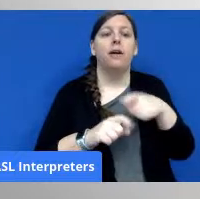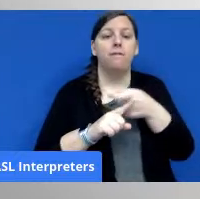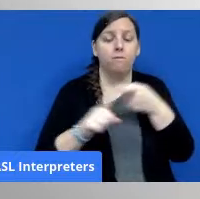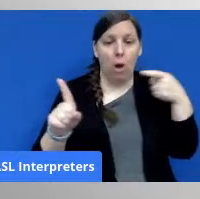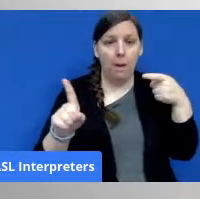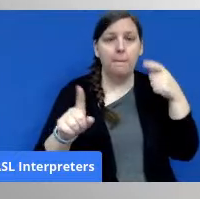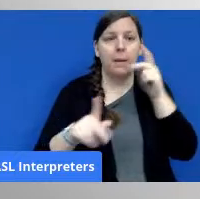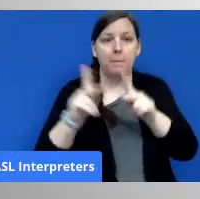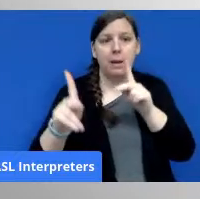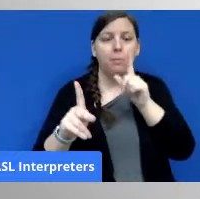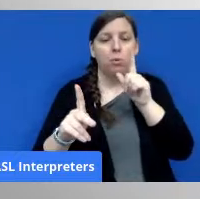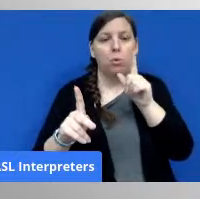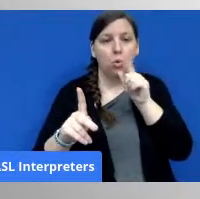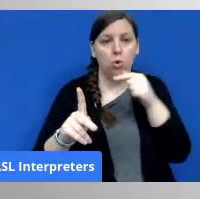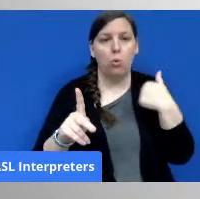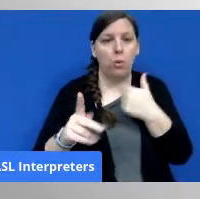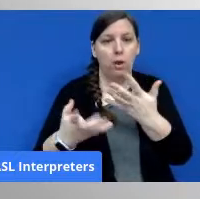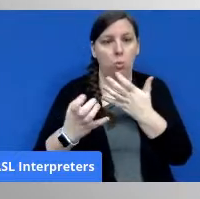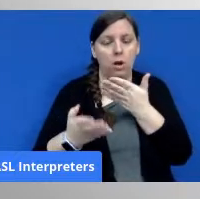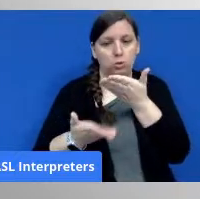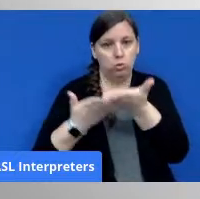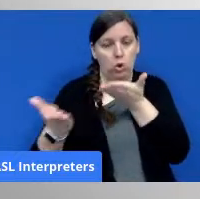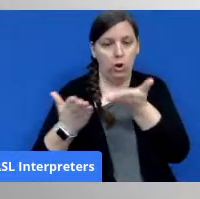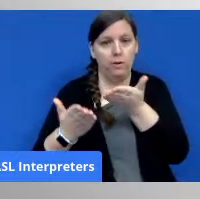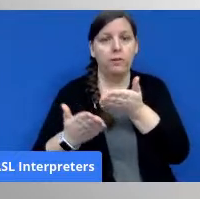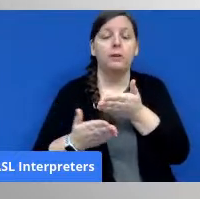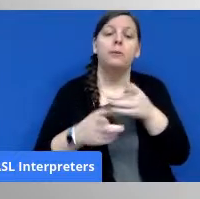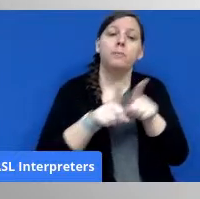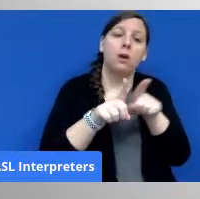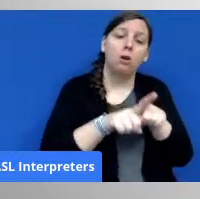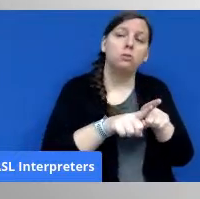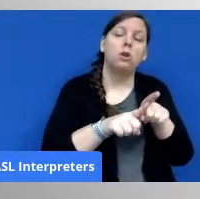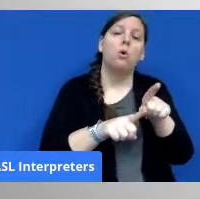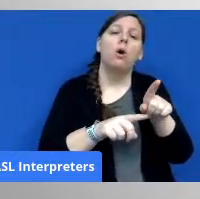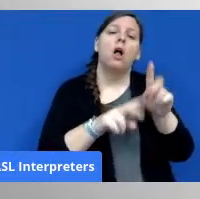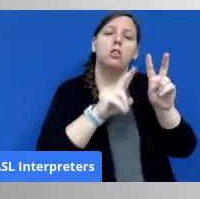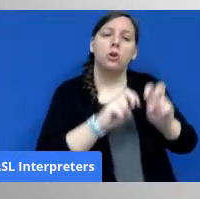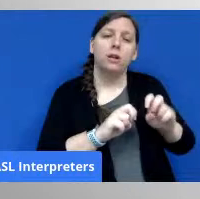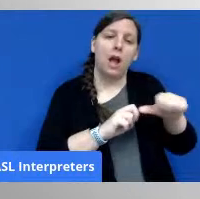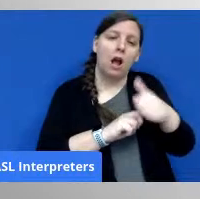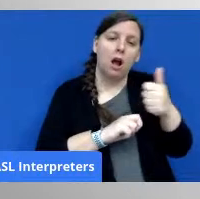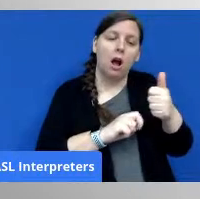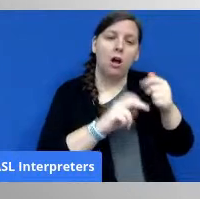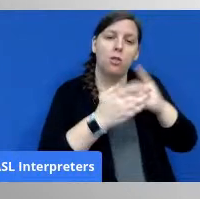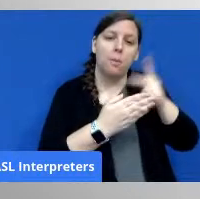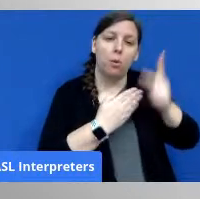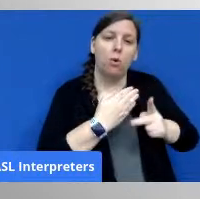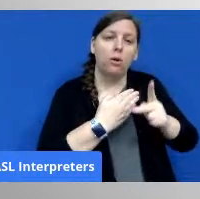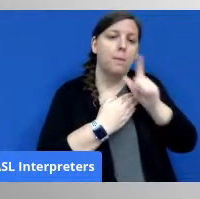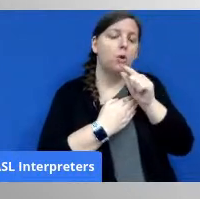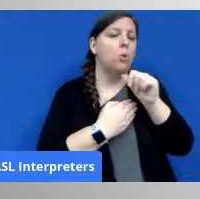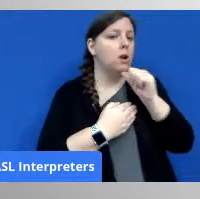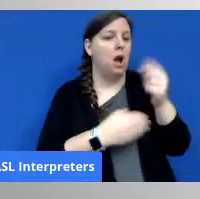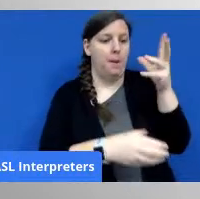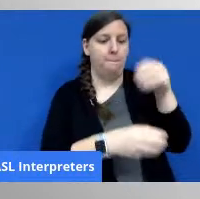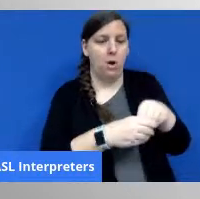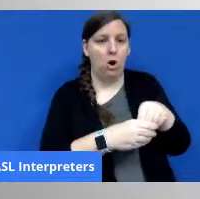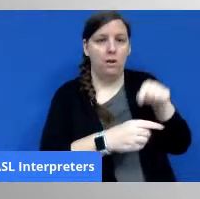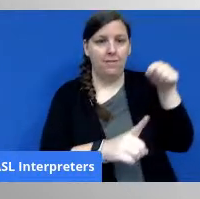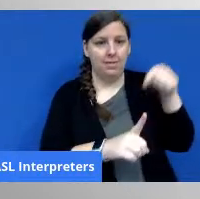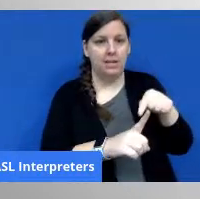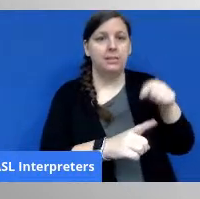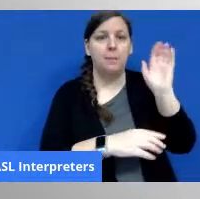to serve? But then looking at other programs that maybe we're not a part of this presentation this evening, but we